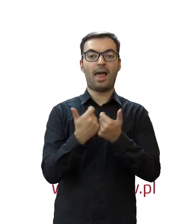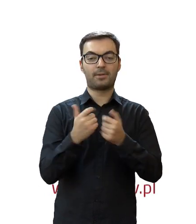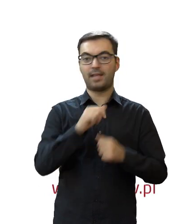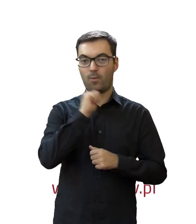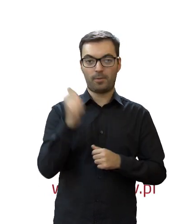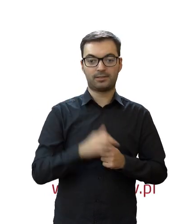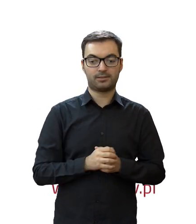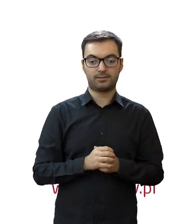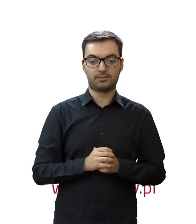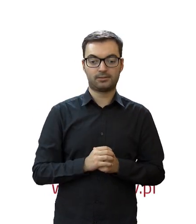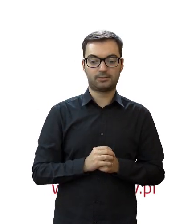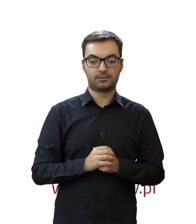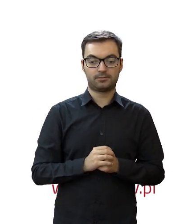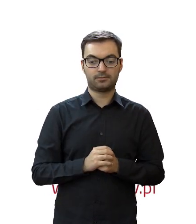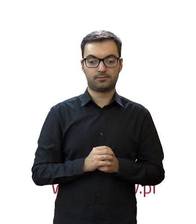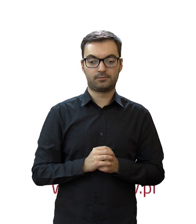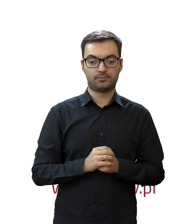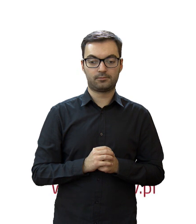at the very same time,